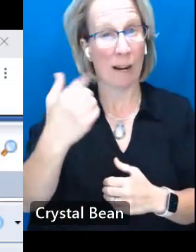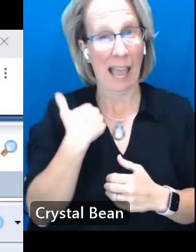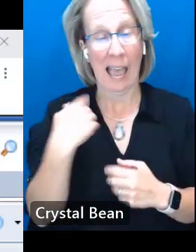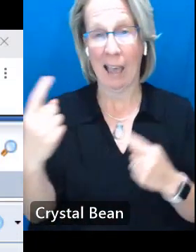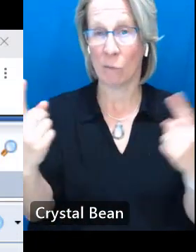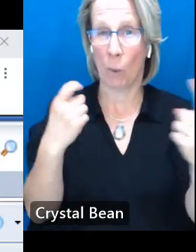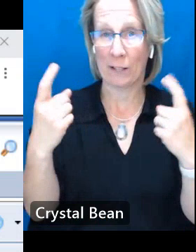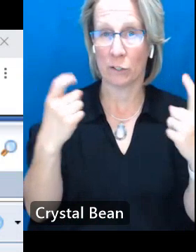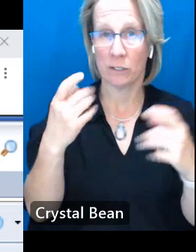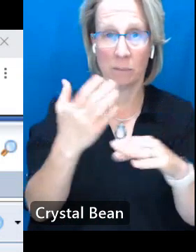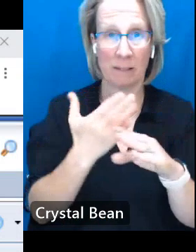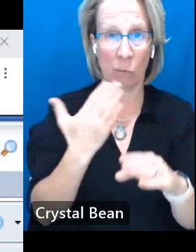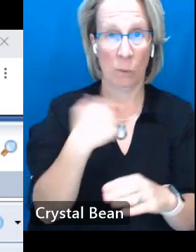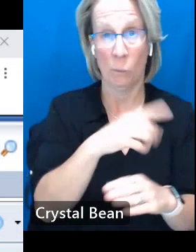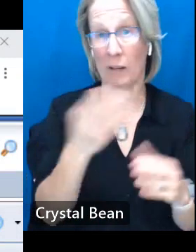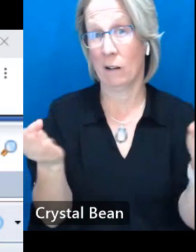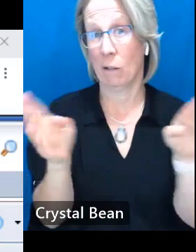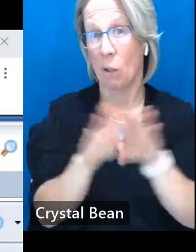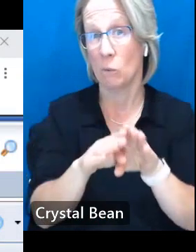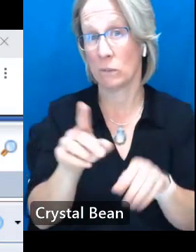up?